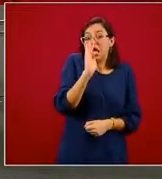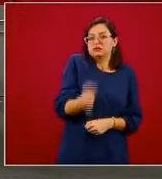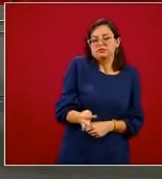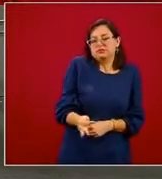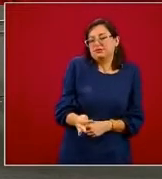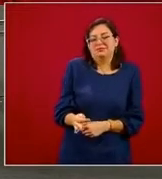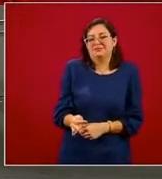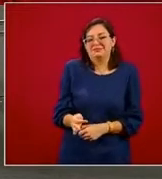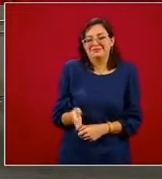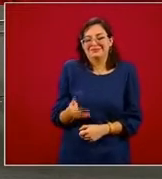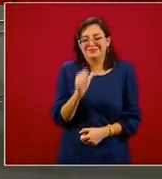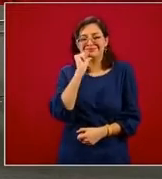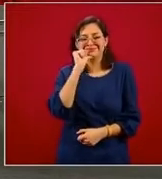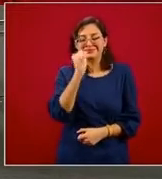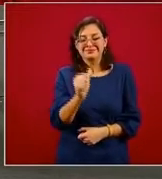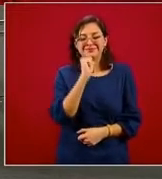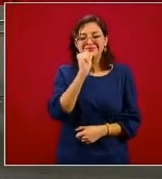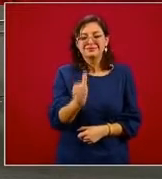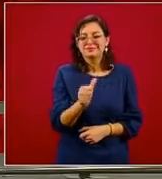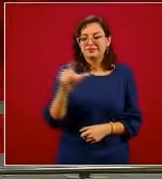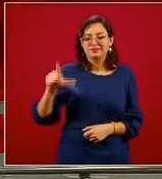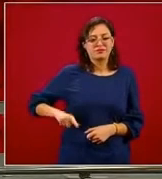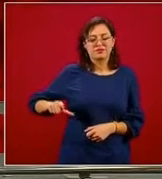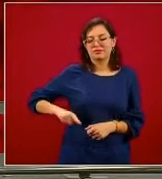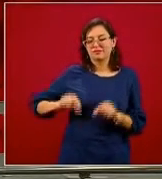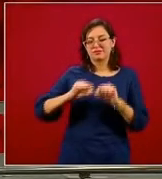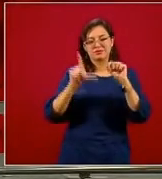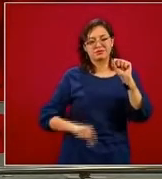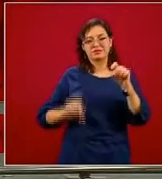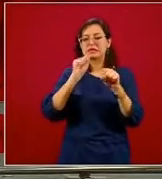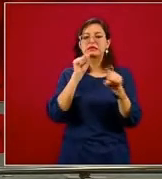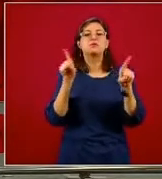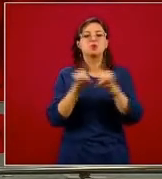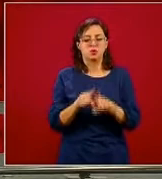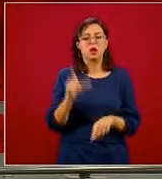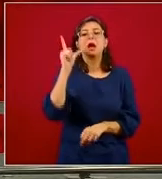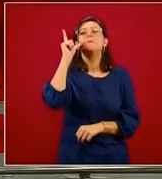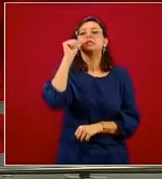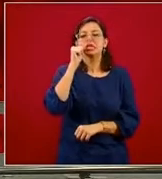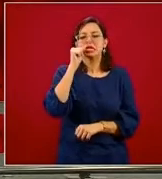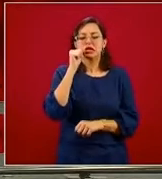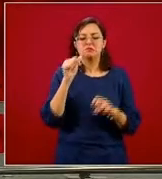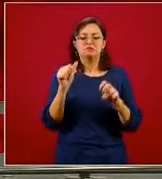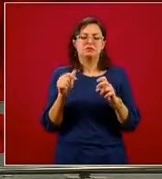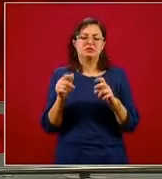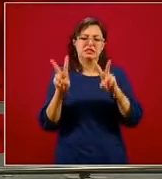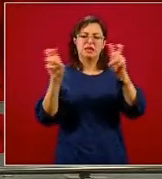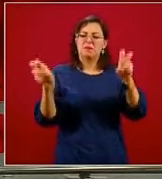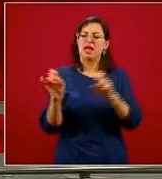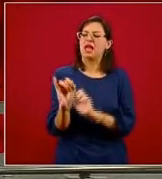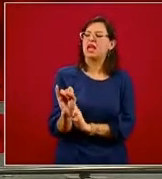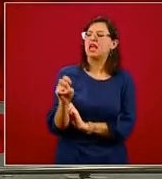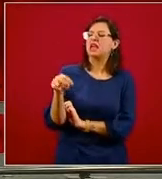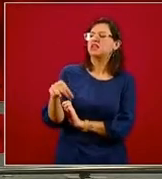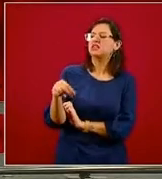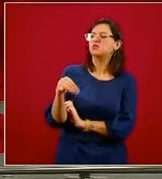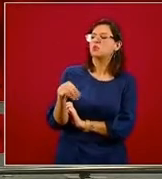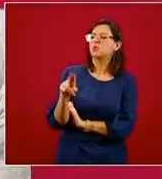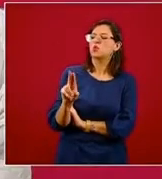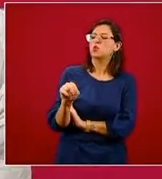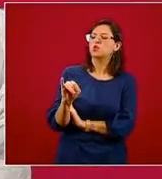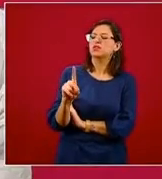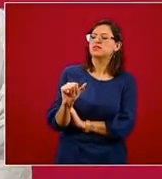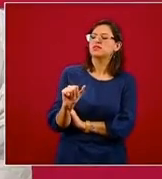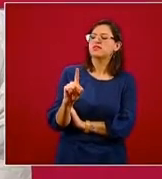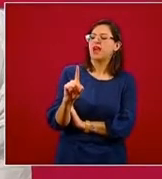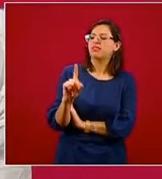de esa our manera, country definitivamente or no any other el country. No gobierno one is nuestro. trying to do Mañana vamos a this. explicar el And I want to concepto be de clear that the inmunidad de Mexican rebaño que se ha government is comentado not aquí, pero para is